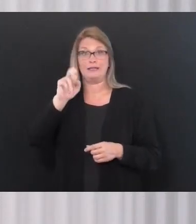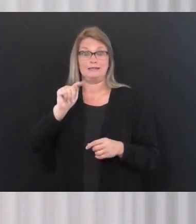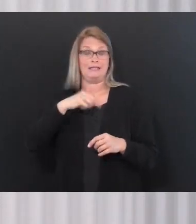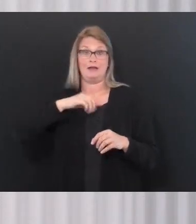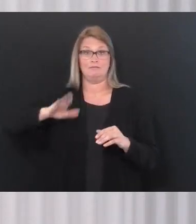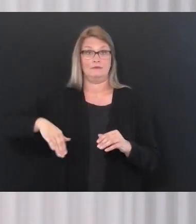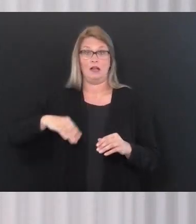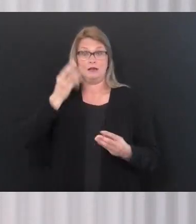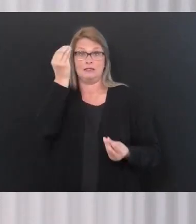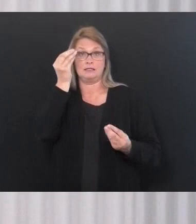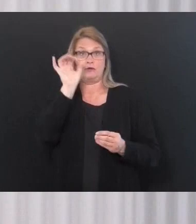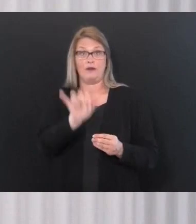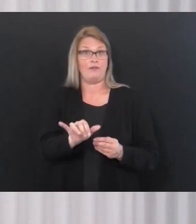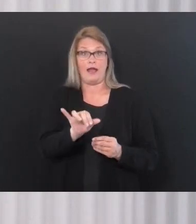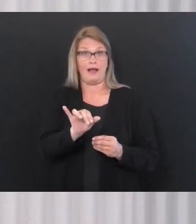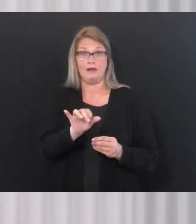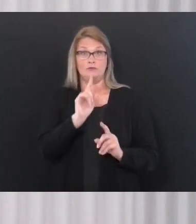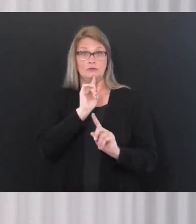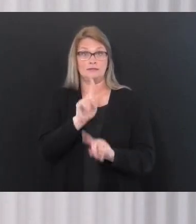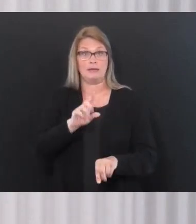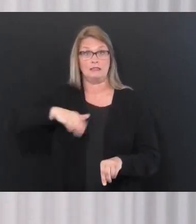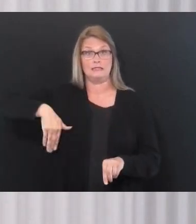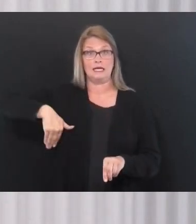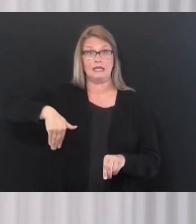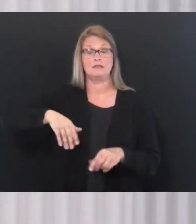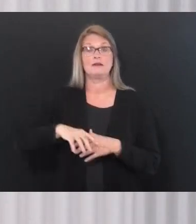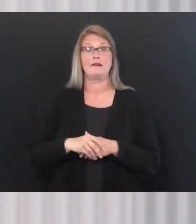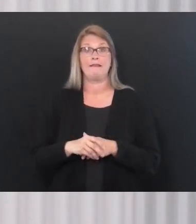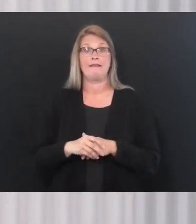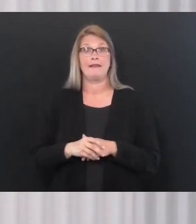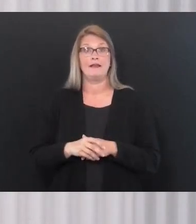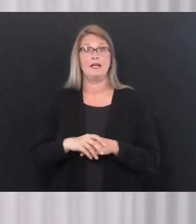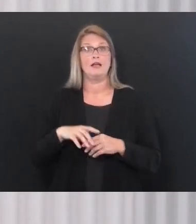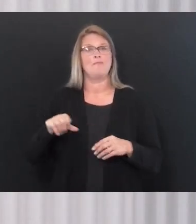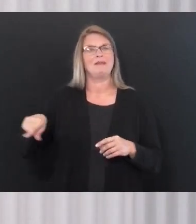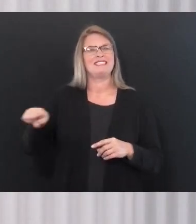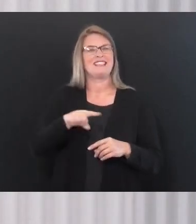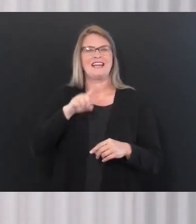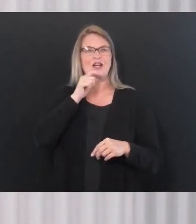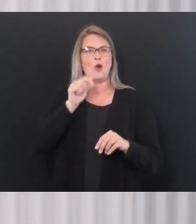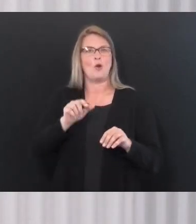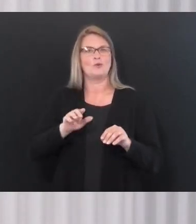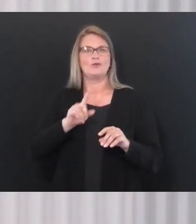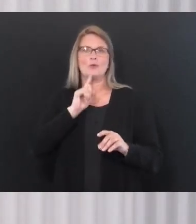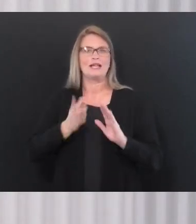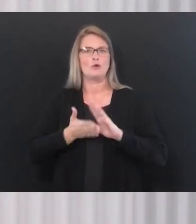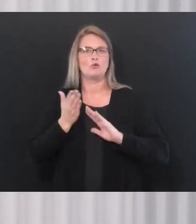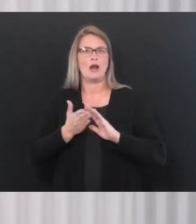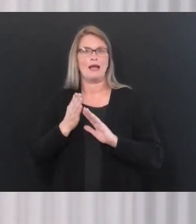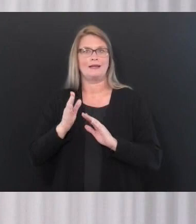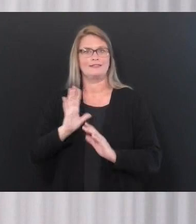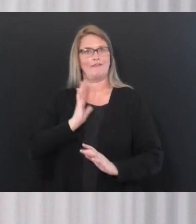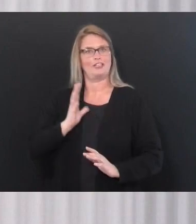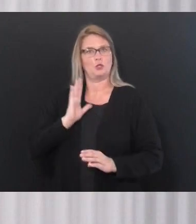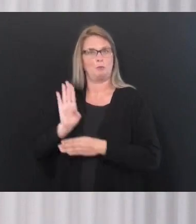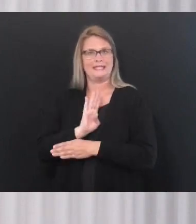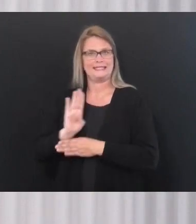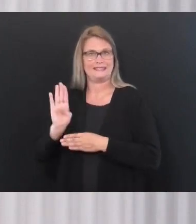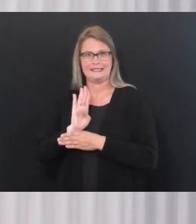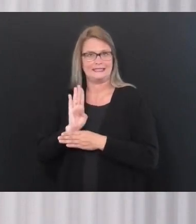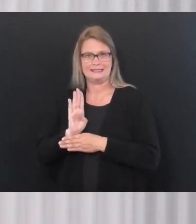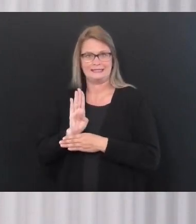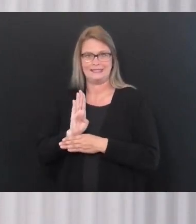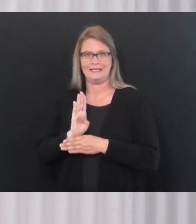those yet. Many of those don't operate as actual businesses. So we would have to look at that and see what kind of guidance we put out